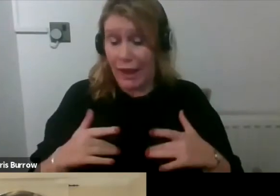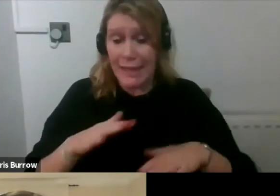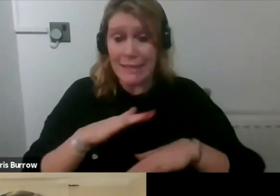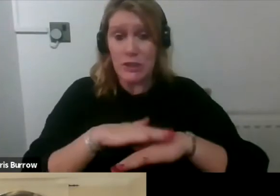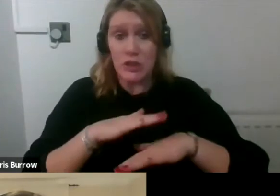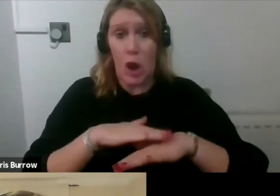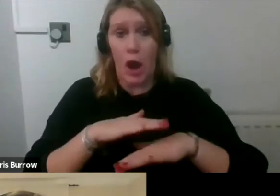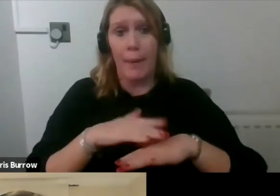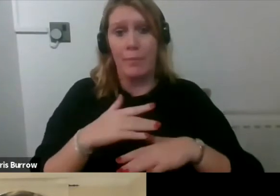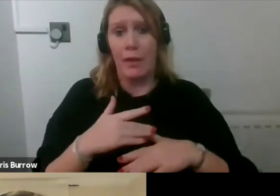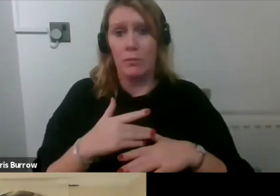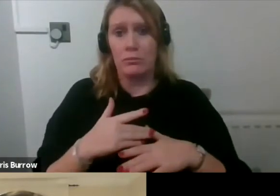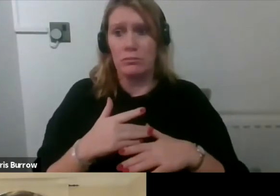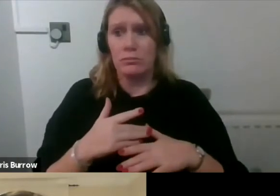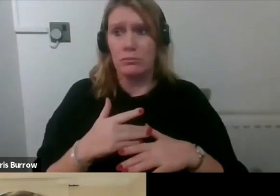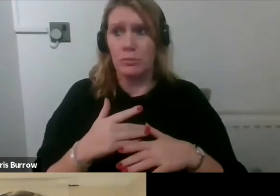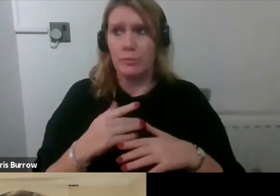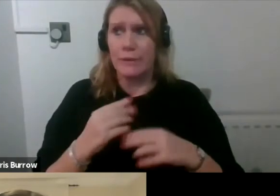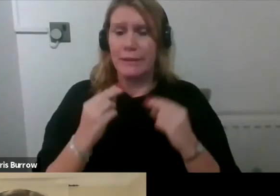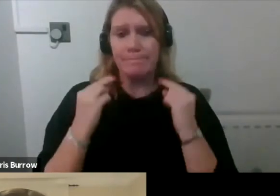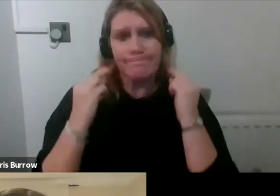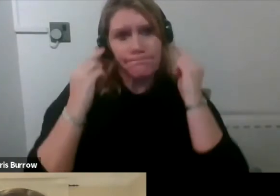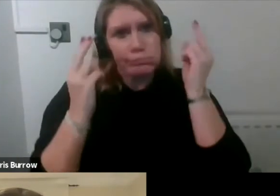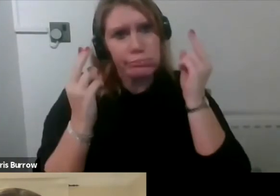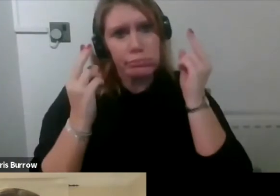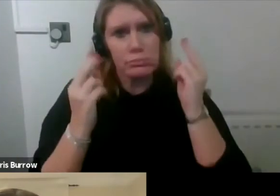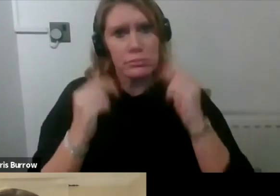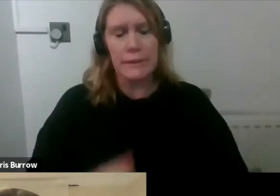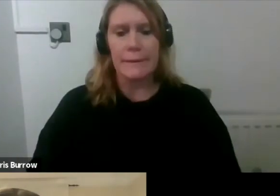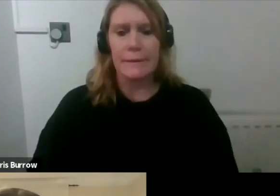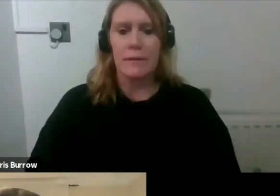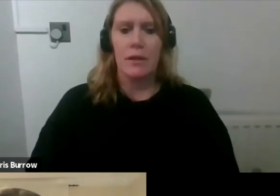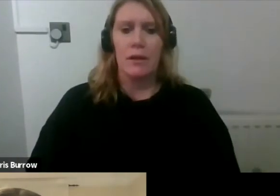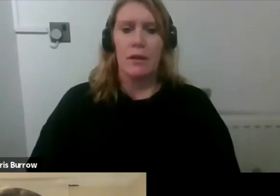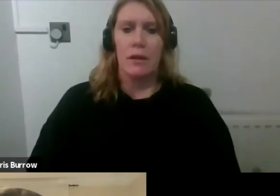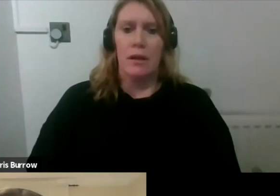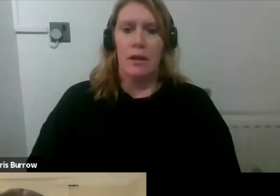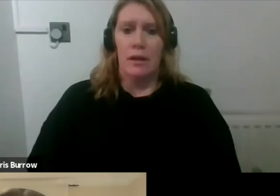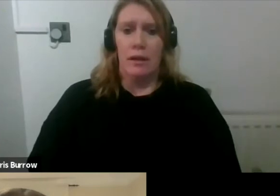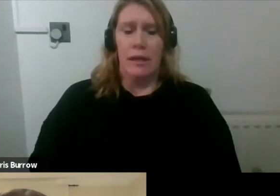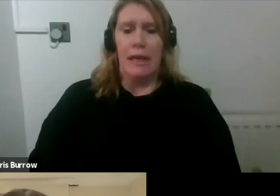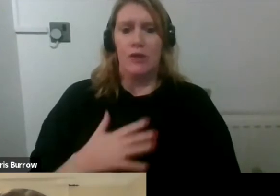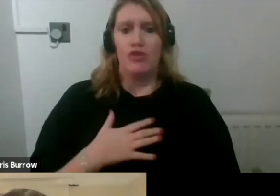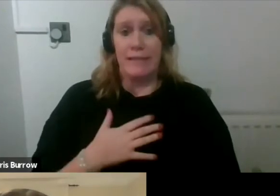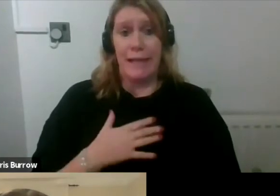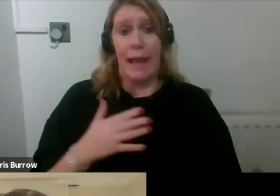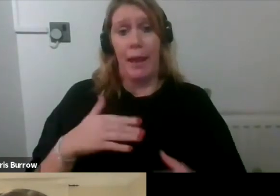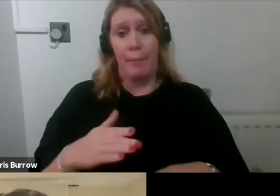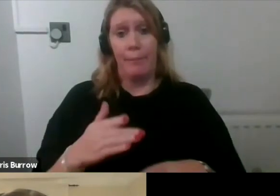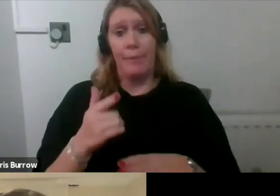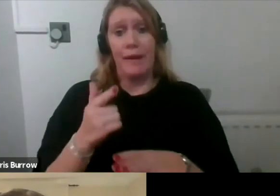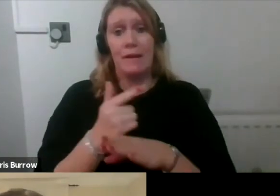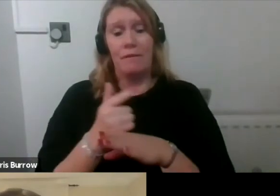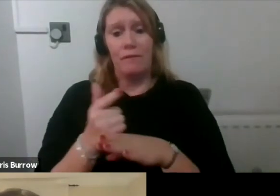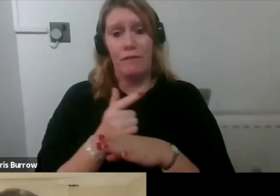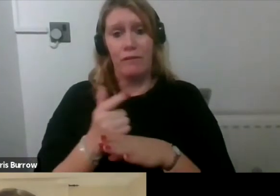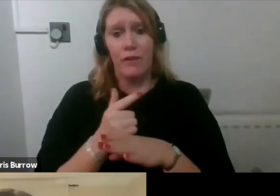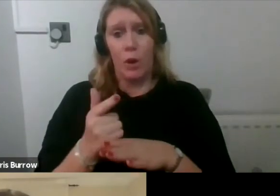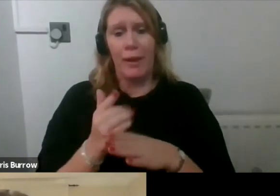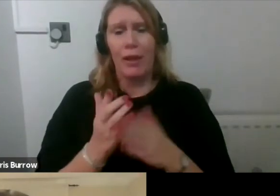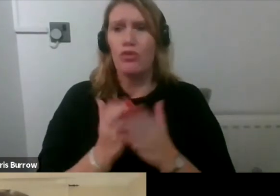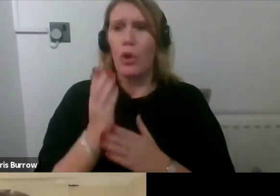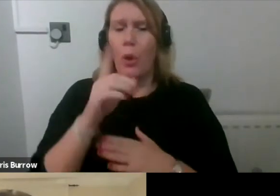do we just sit there and take it? I mean, interestingly, I was shooting a film during the bird flu epidemic